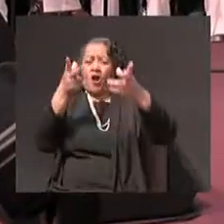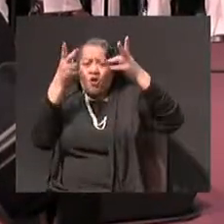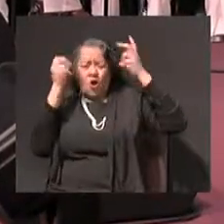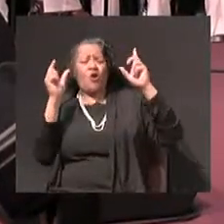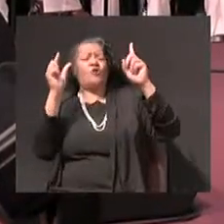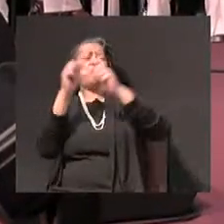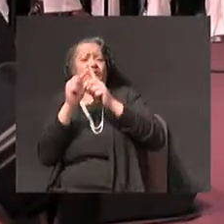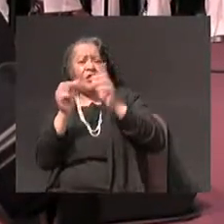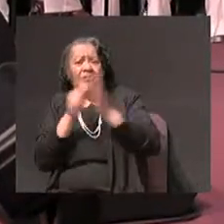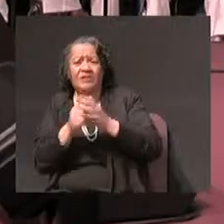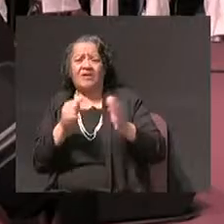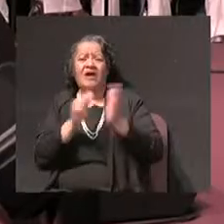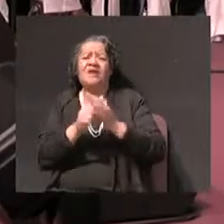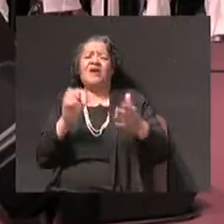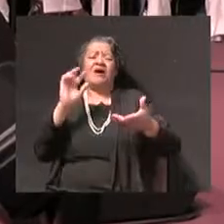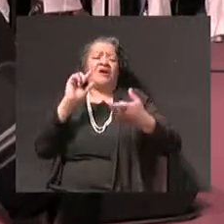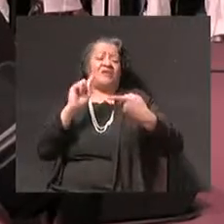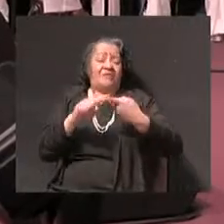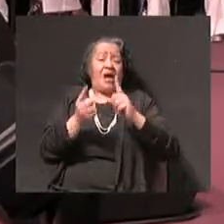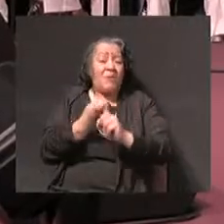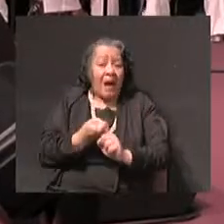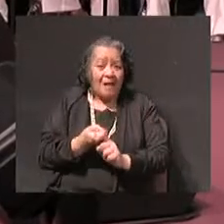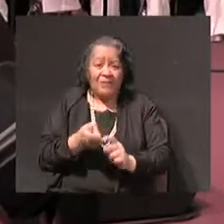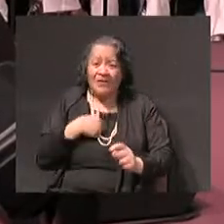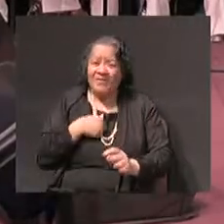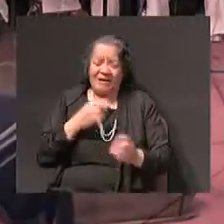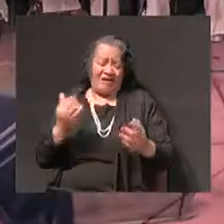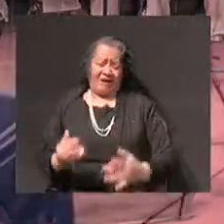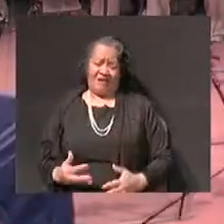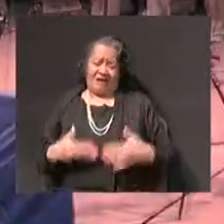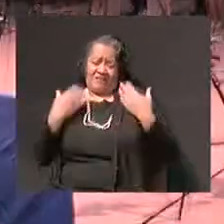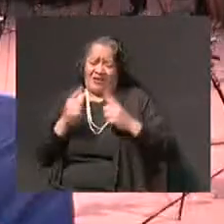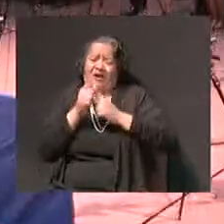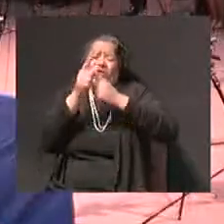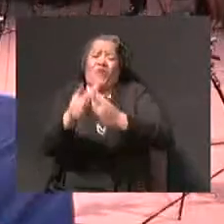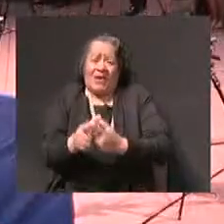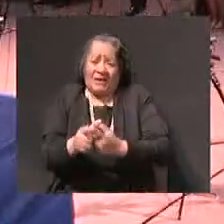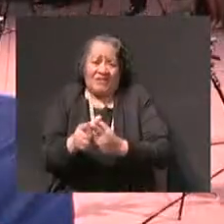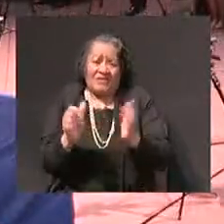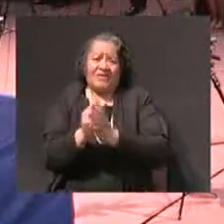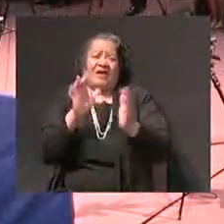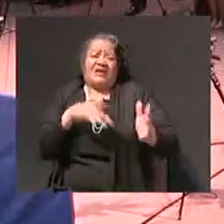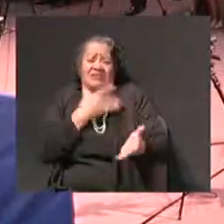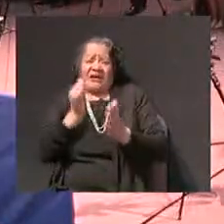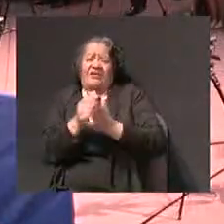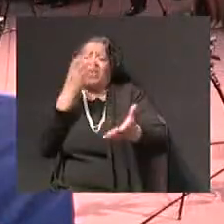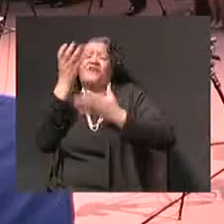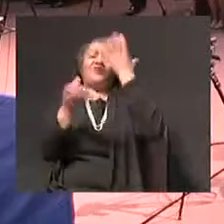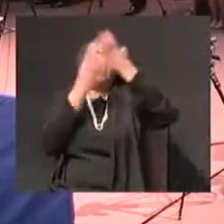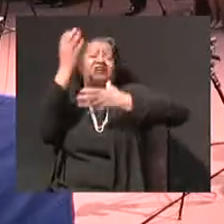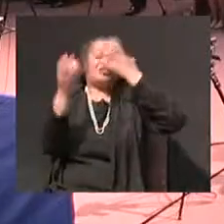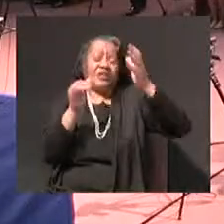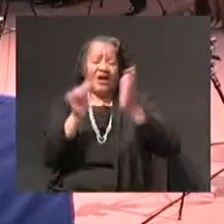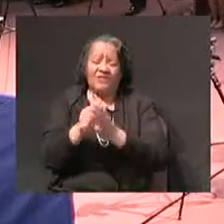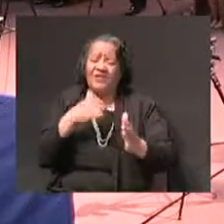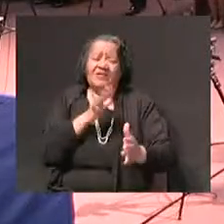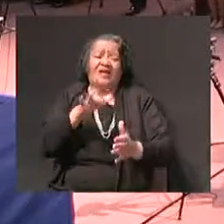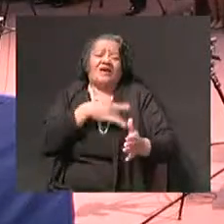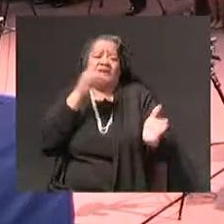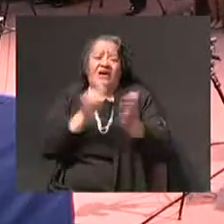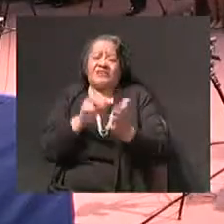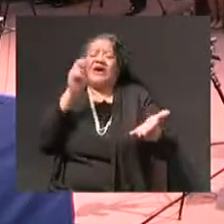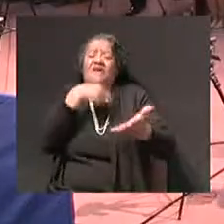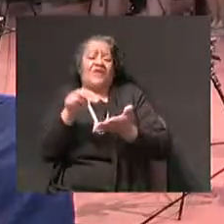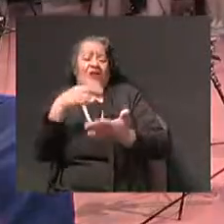word. Look at your neighbor and say, neighbor, I'm feeling like running. I feel like shouting. I feel